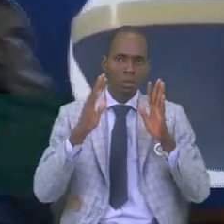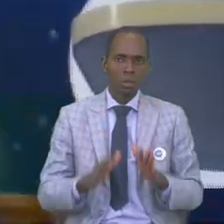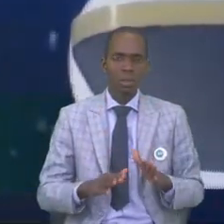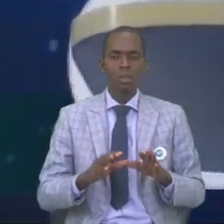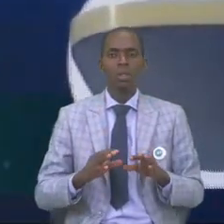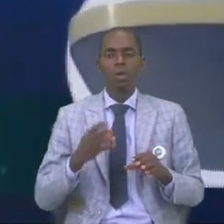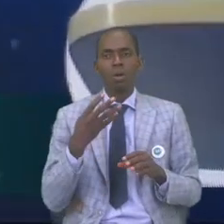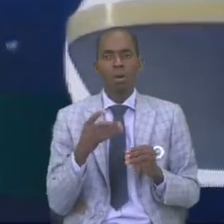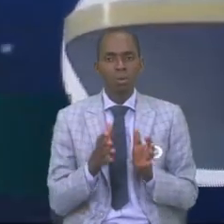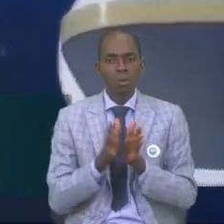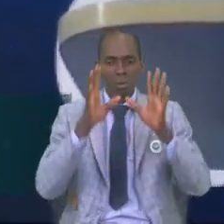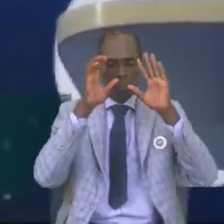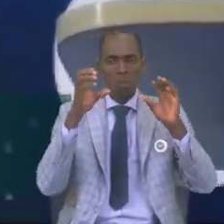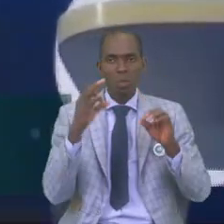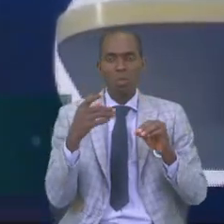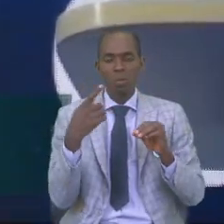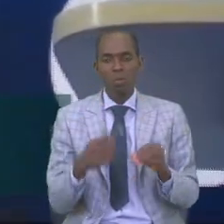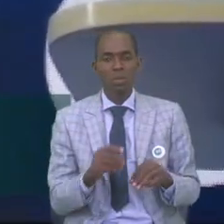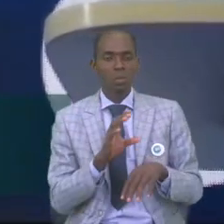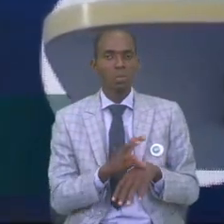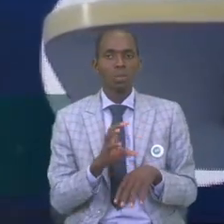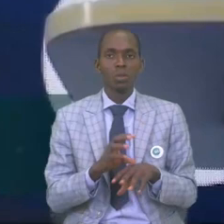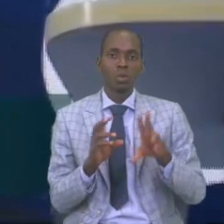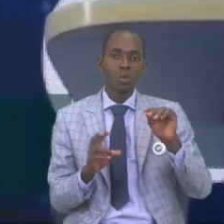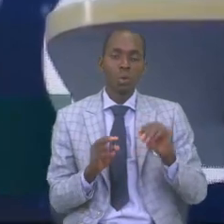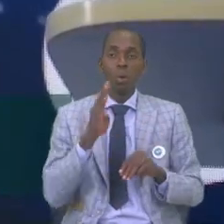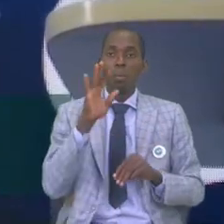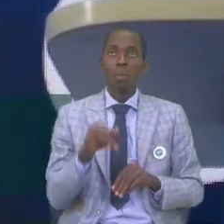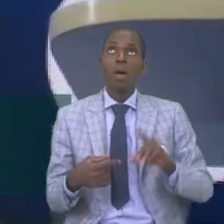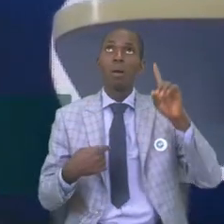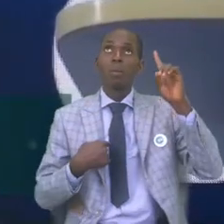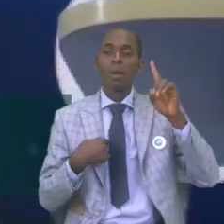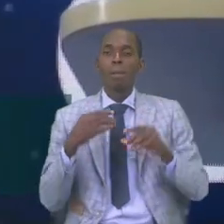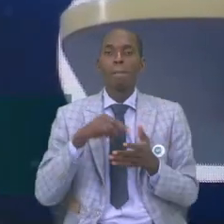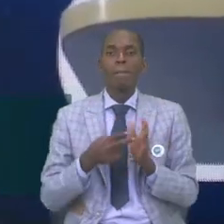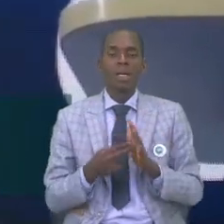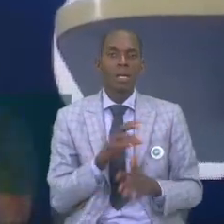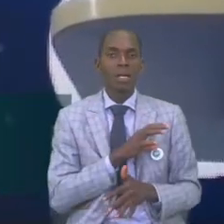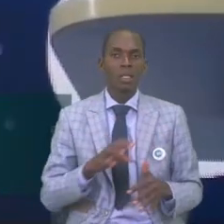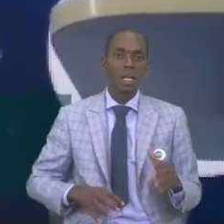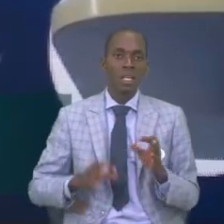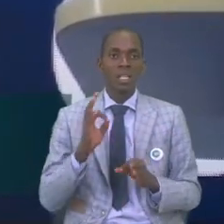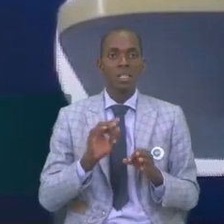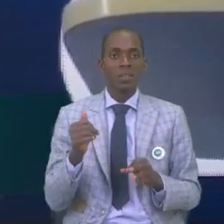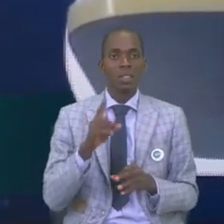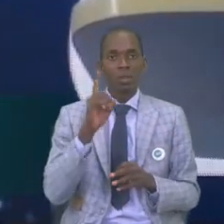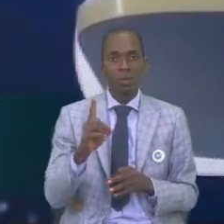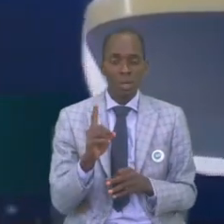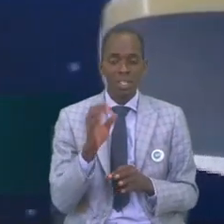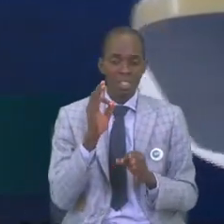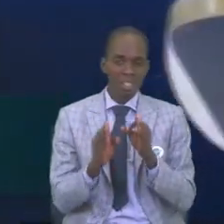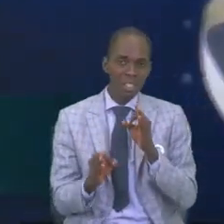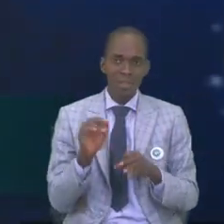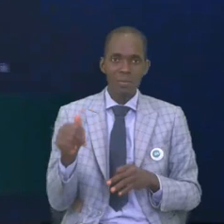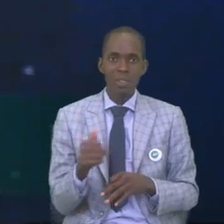ministry, by me, by Christ. If any man enter in, if any man,